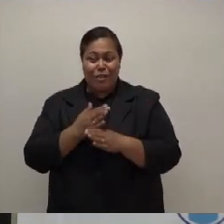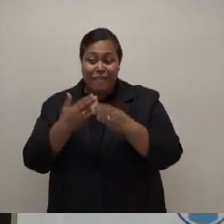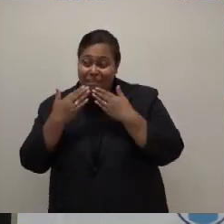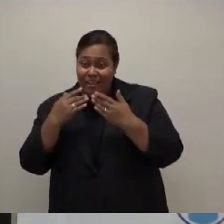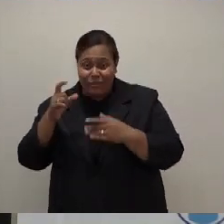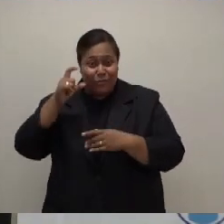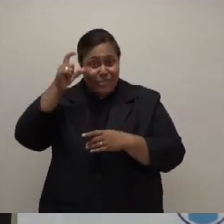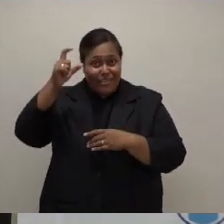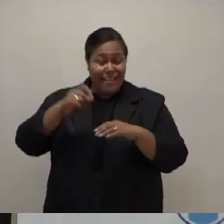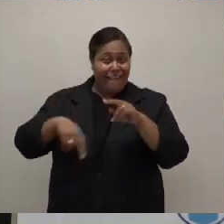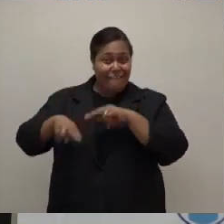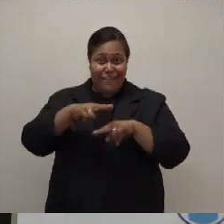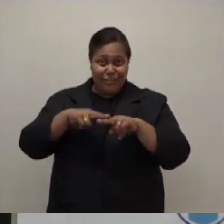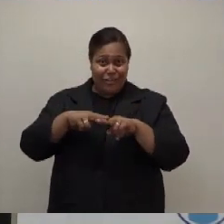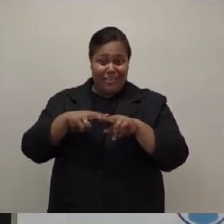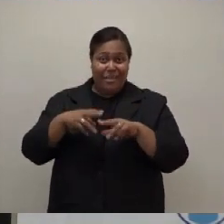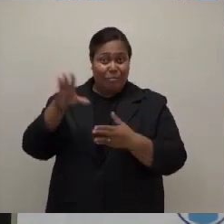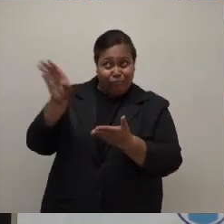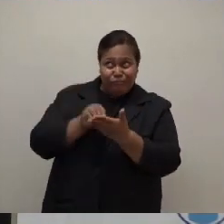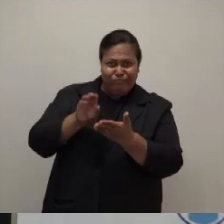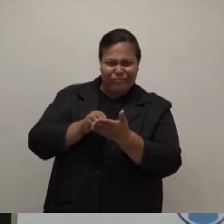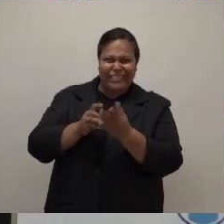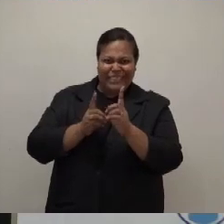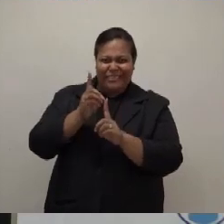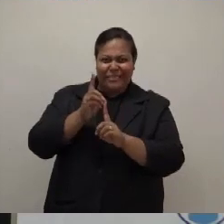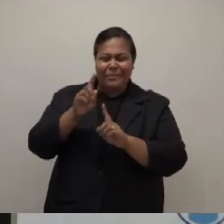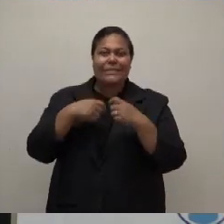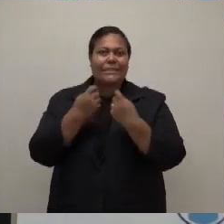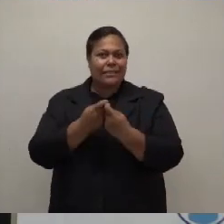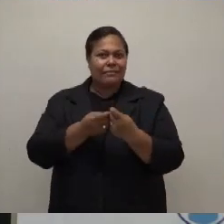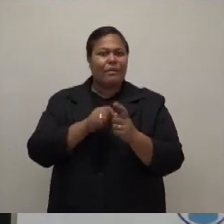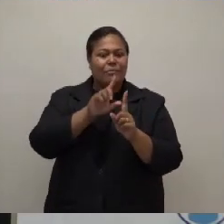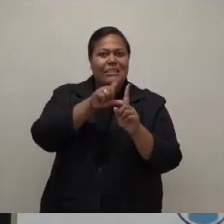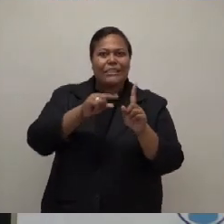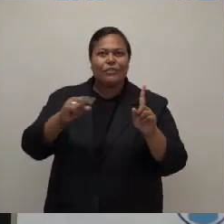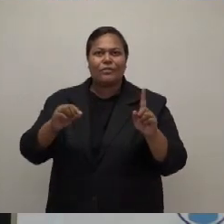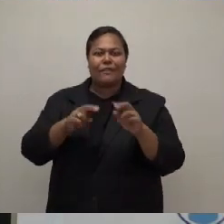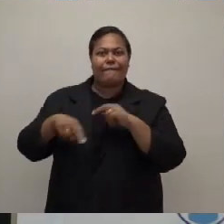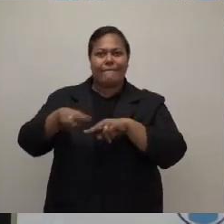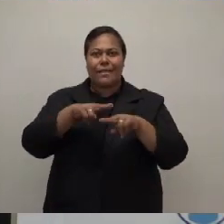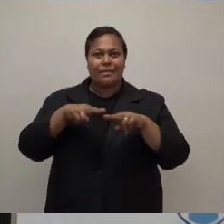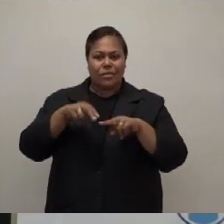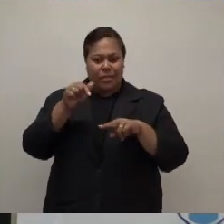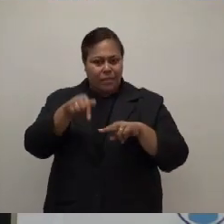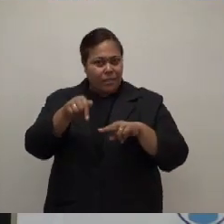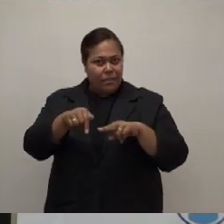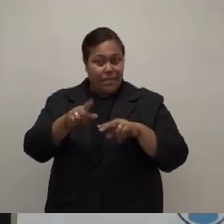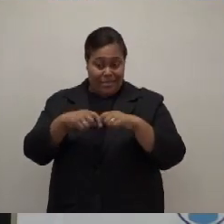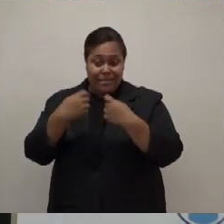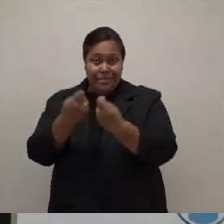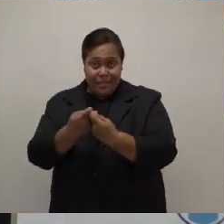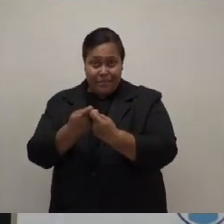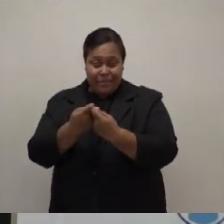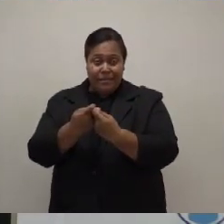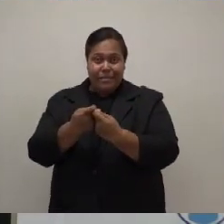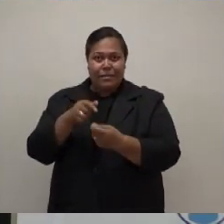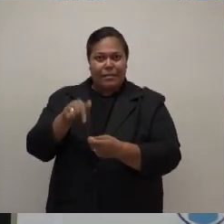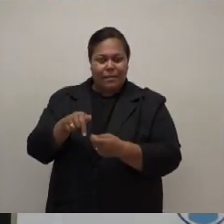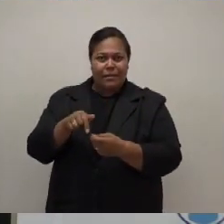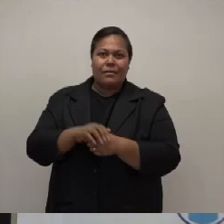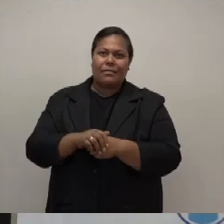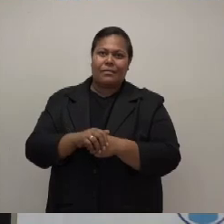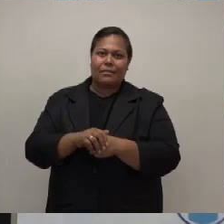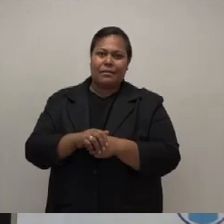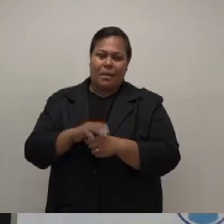app development team from Digital Fiji, who have played a central role in bringing our